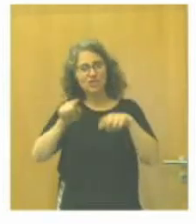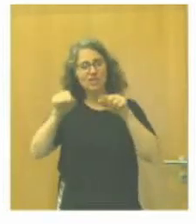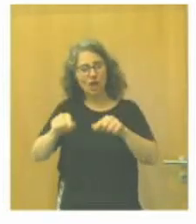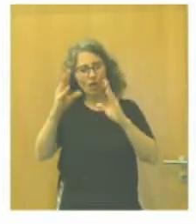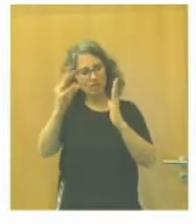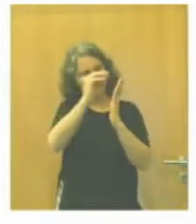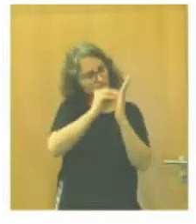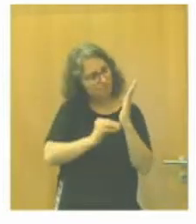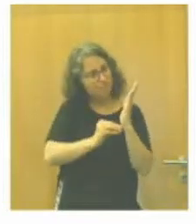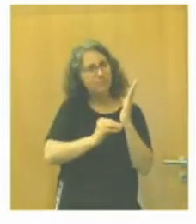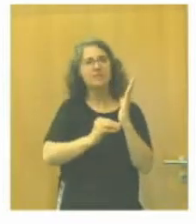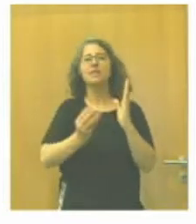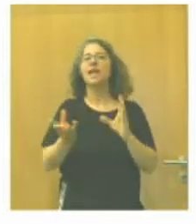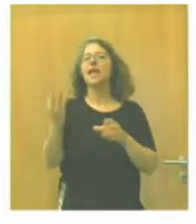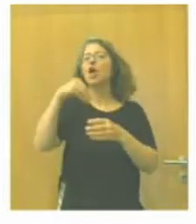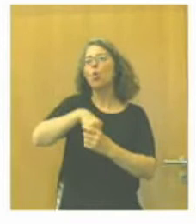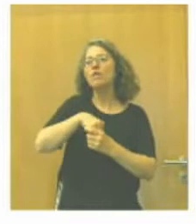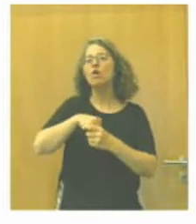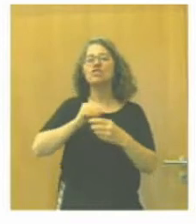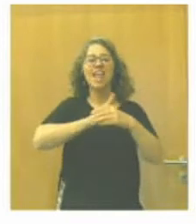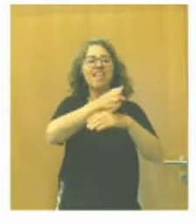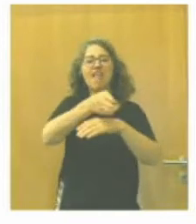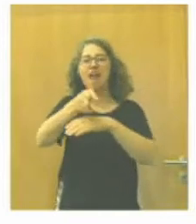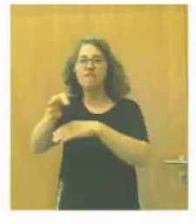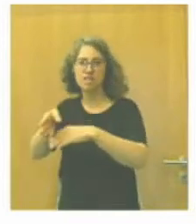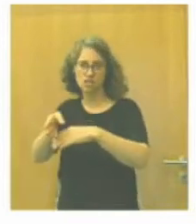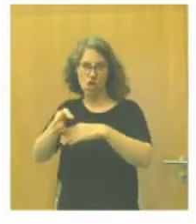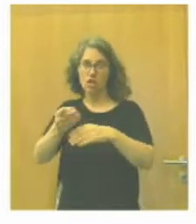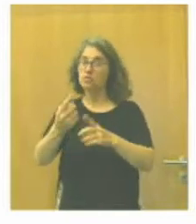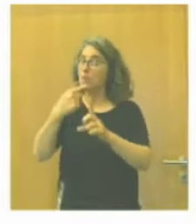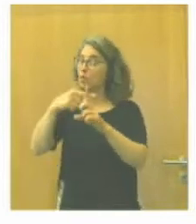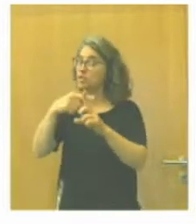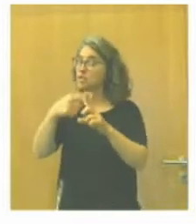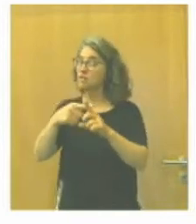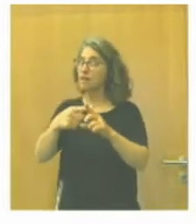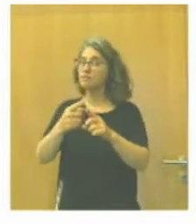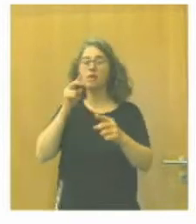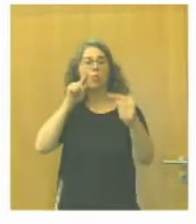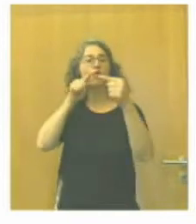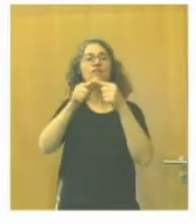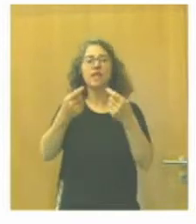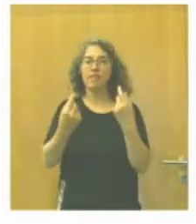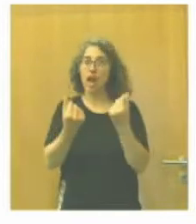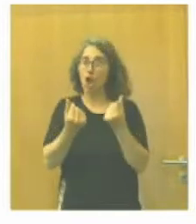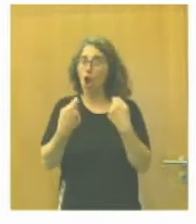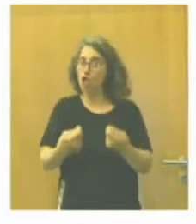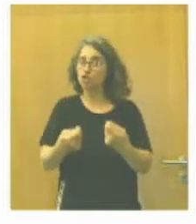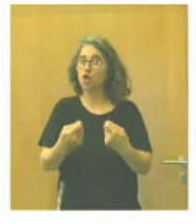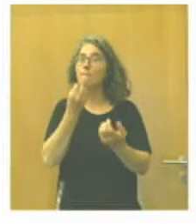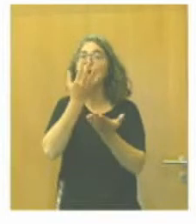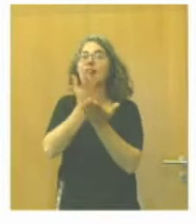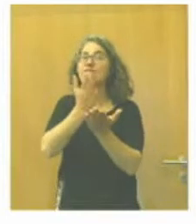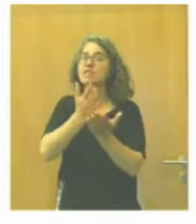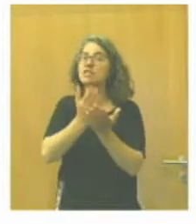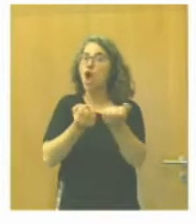cost-effective interventions, and the overall result is a very much higher economic benefit than the costs. And the highest